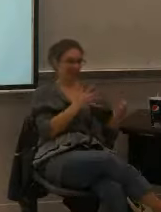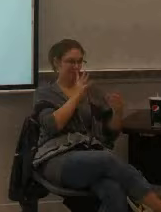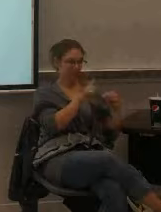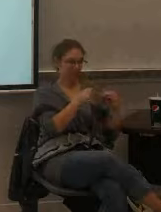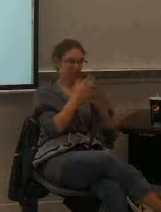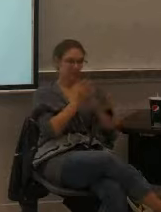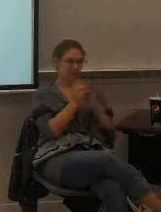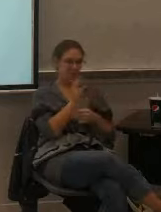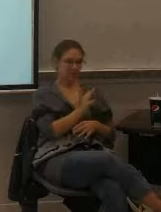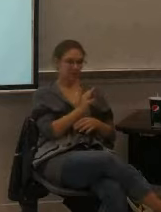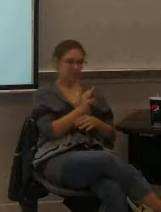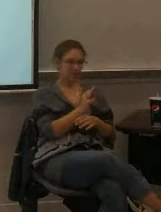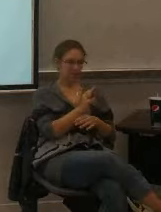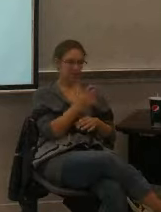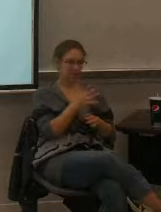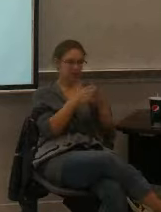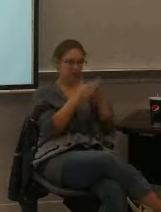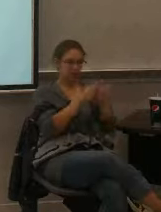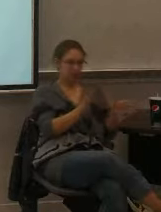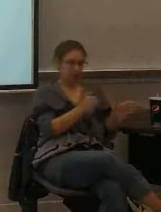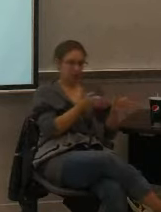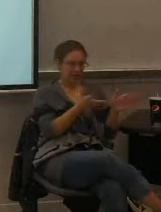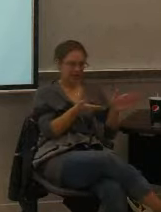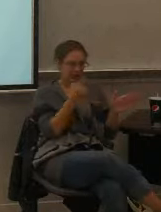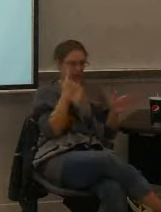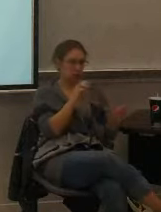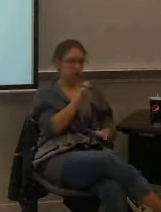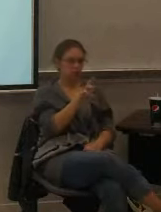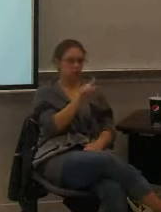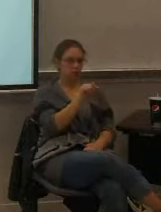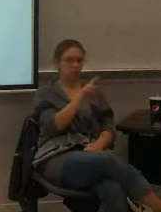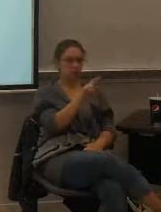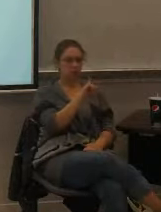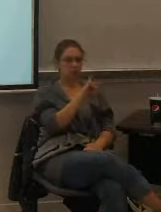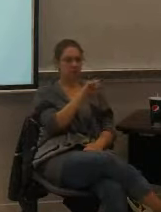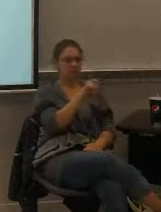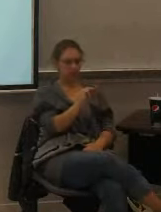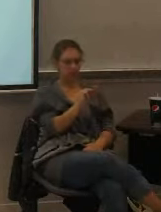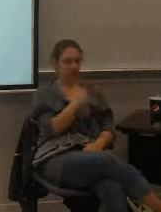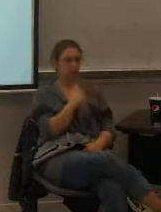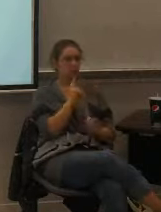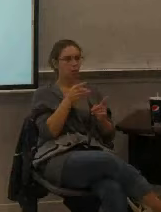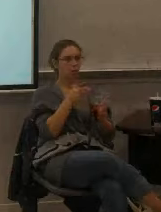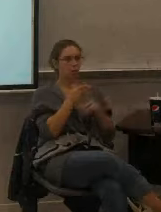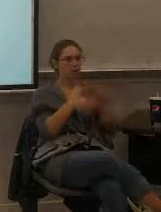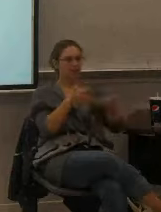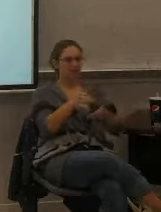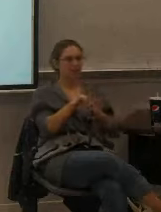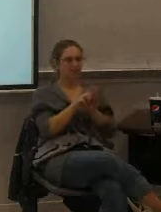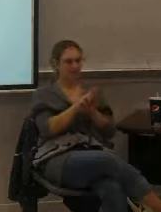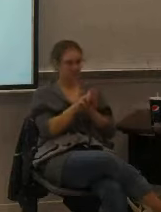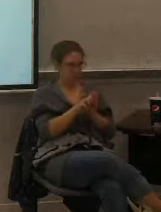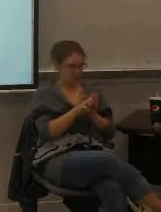some of the sort of general sense of eutrophication. I'll go through a series of